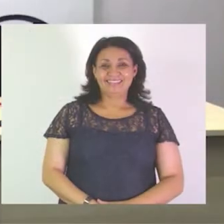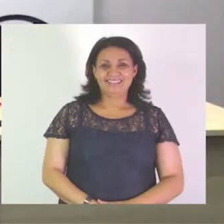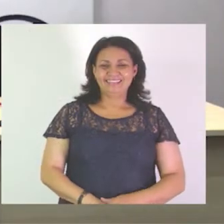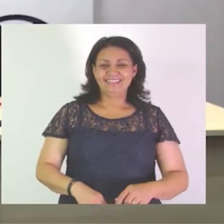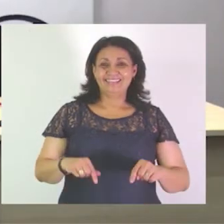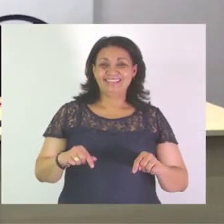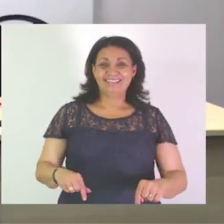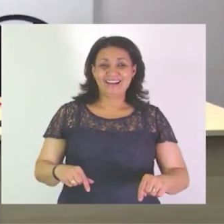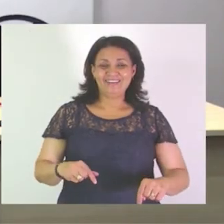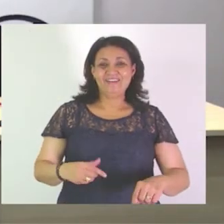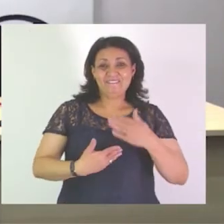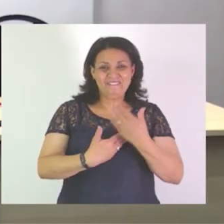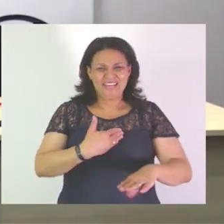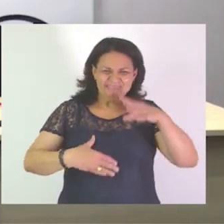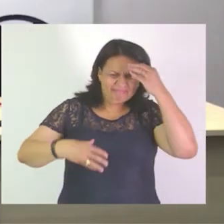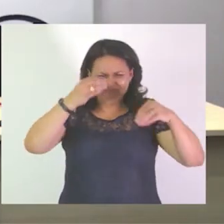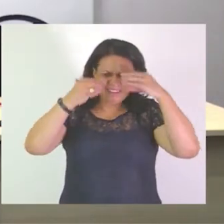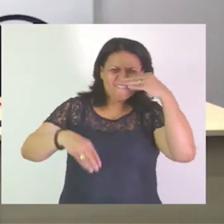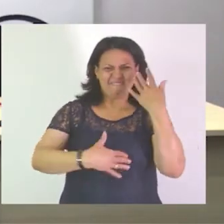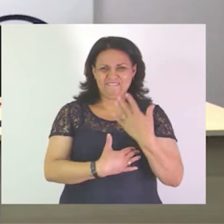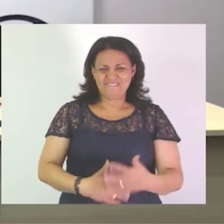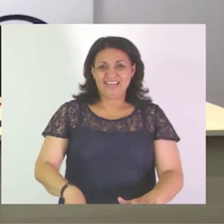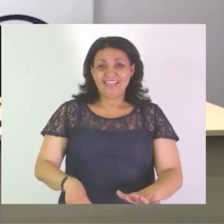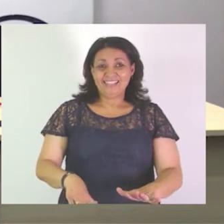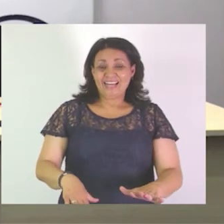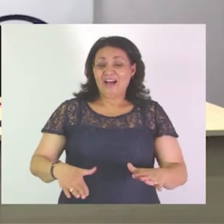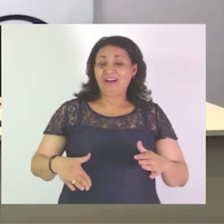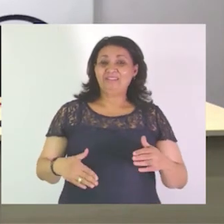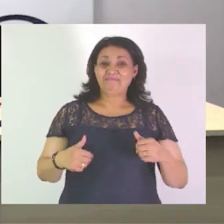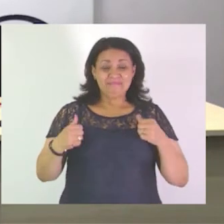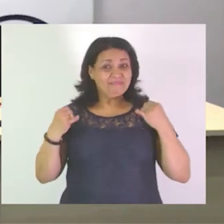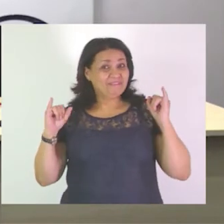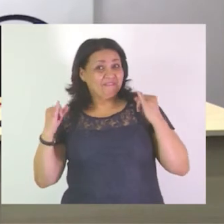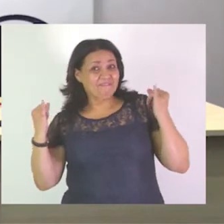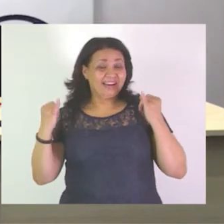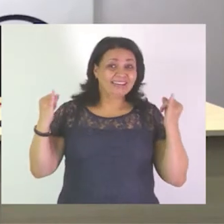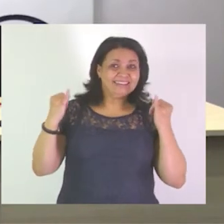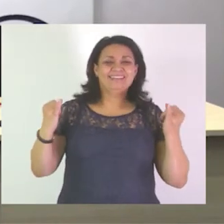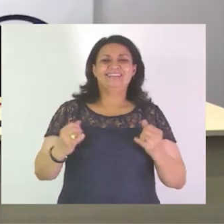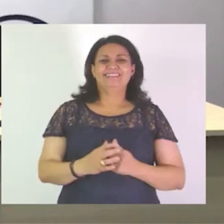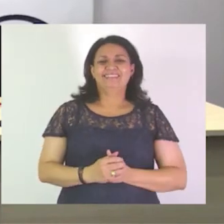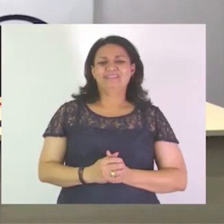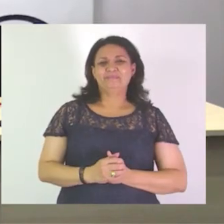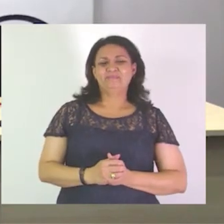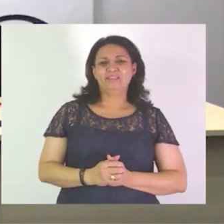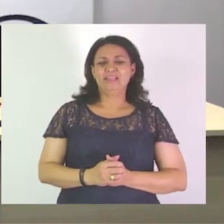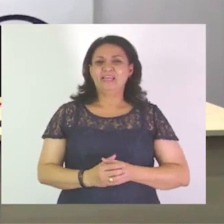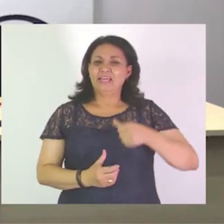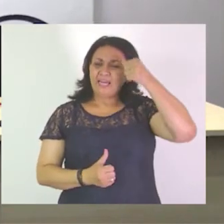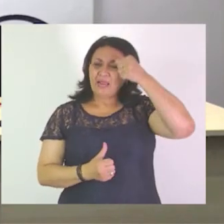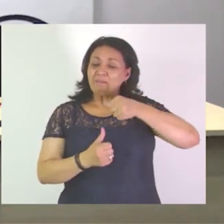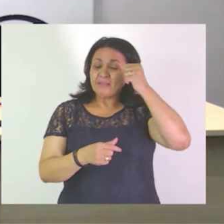This is the end of our lesson today. I hope you had fun. I know that we did here. Remember to